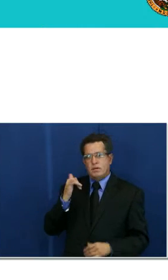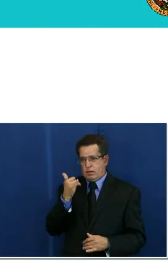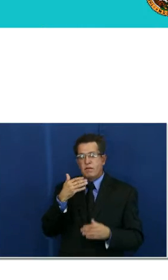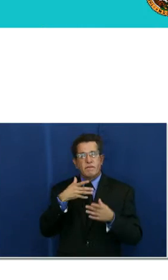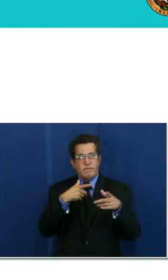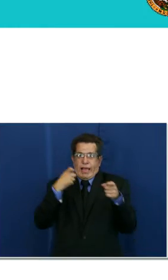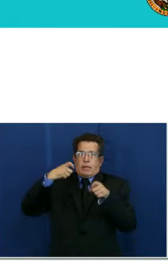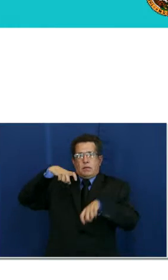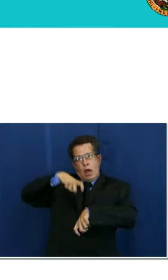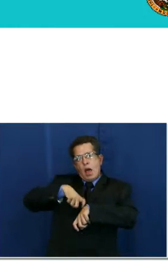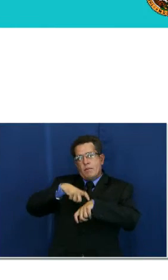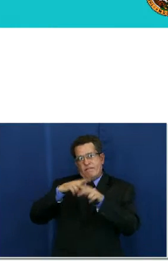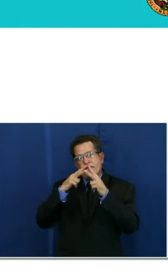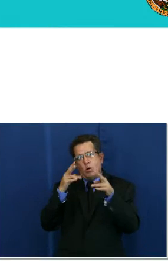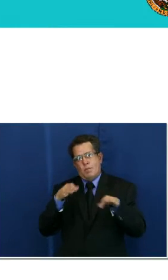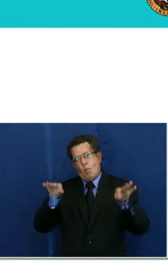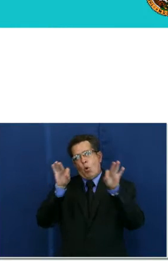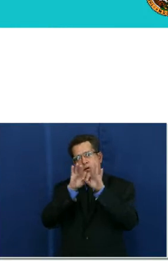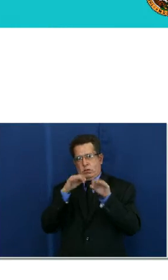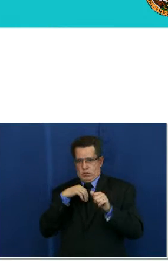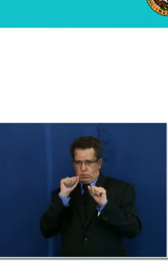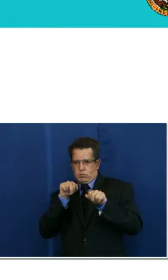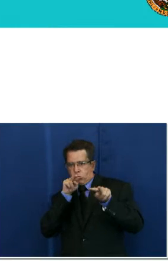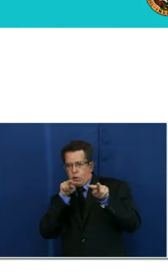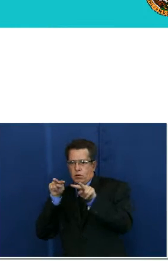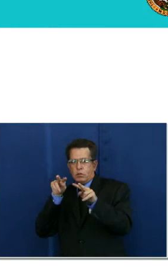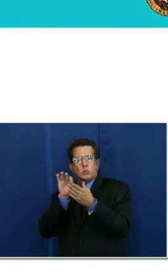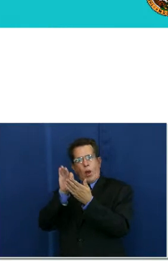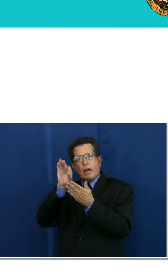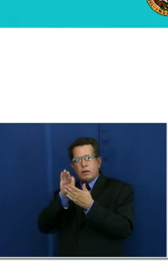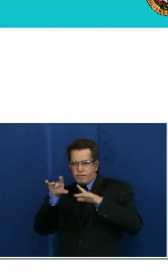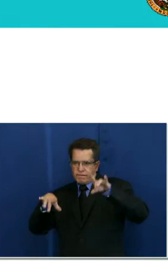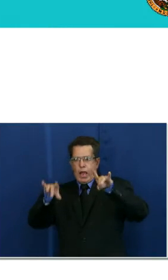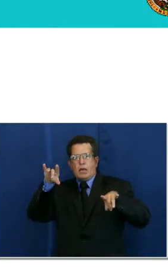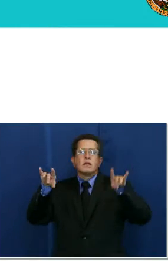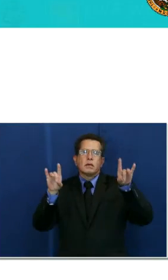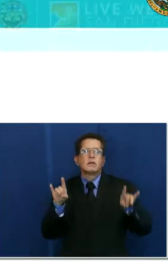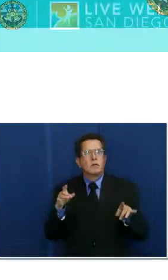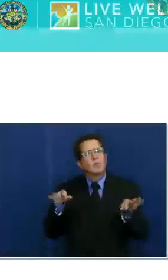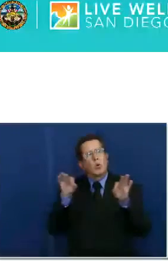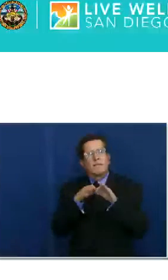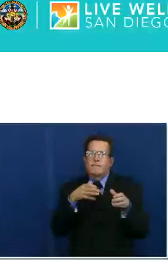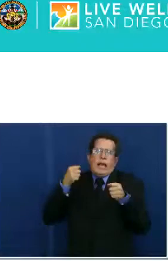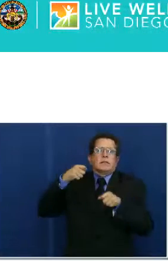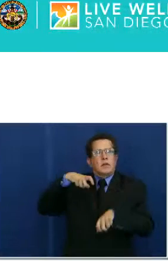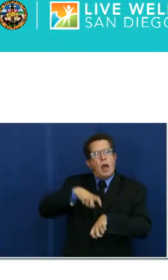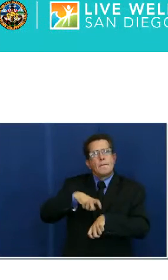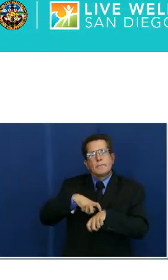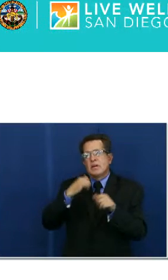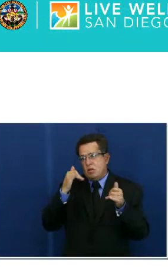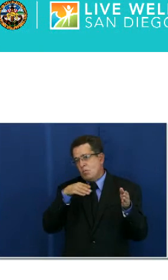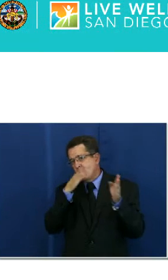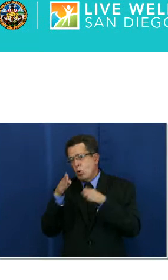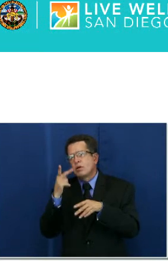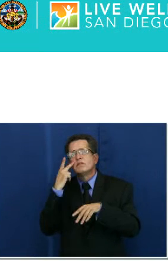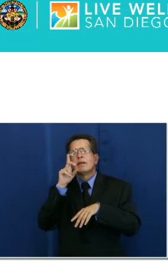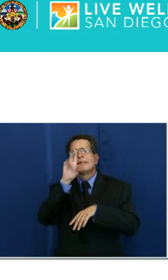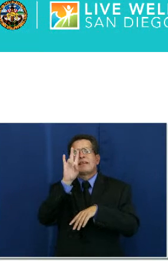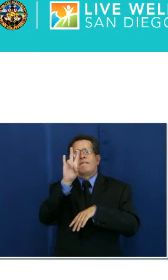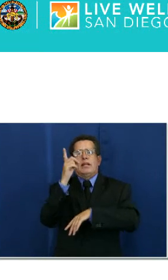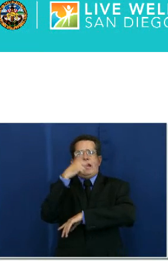important in order to maintain the efficiency of the contact tracing system. Next, you will see our 7-day average of tests reported,